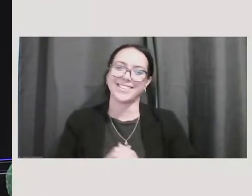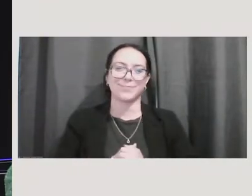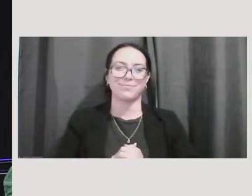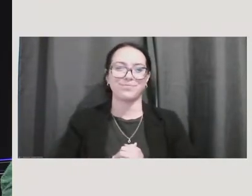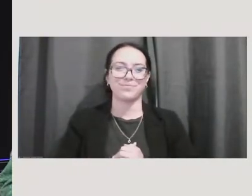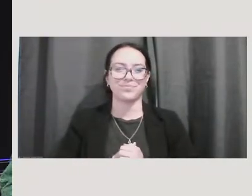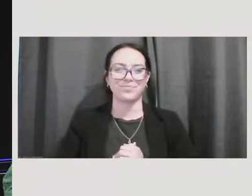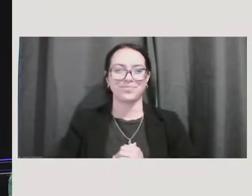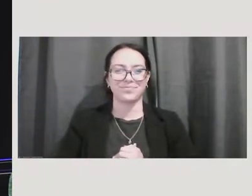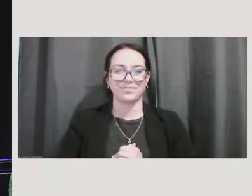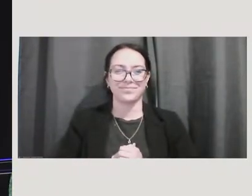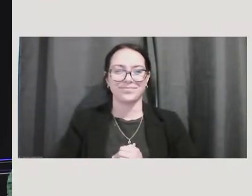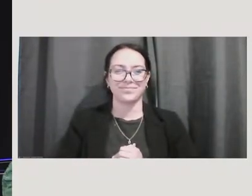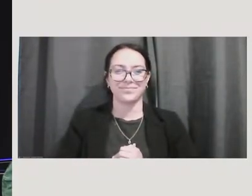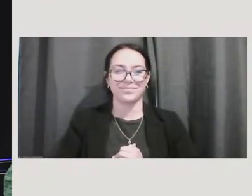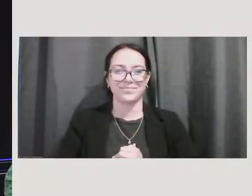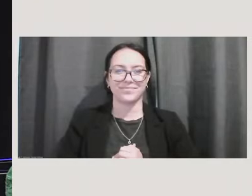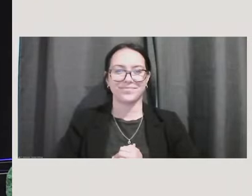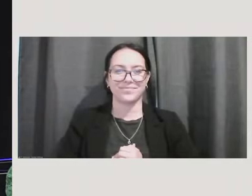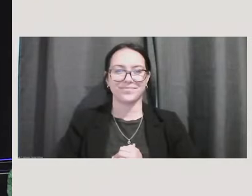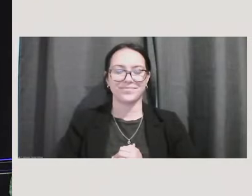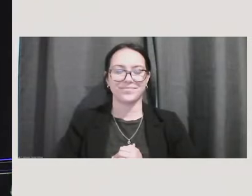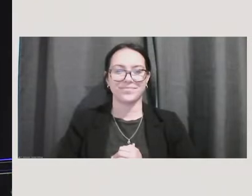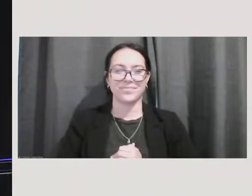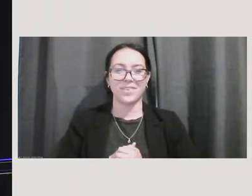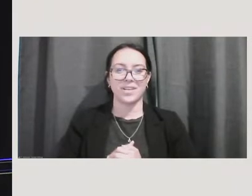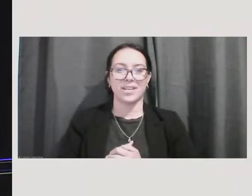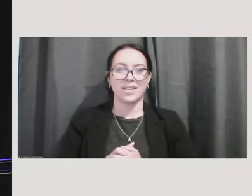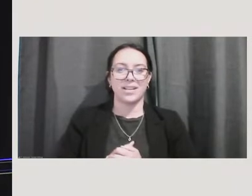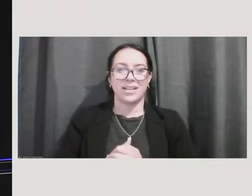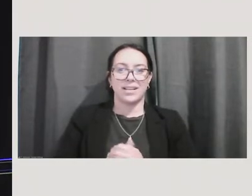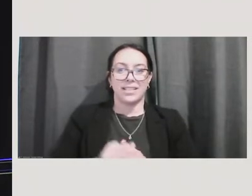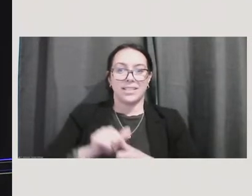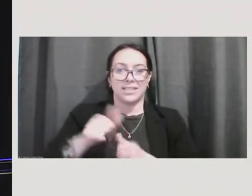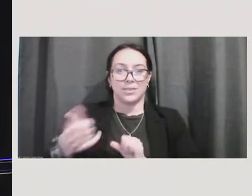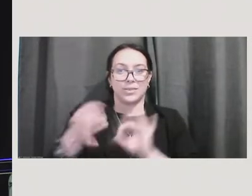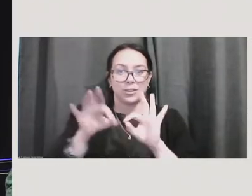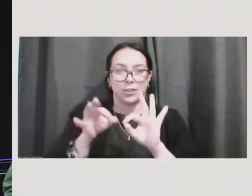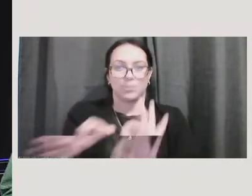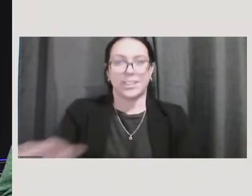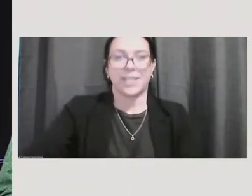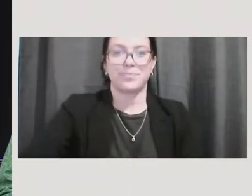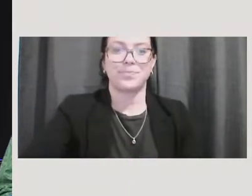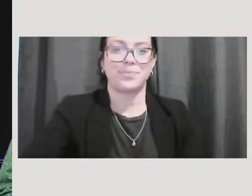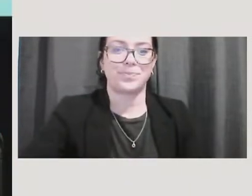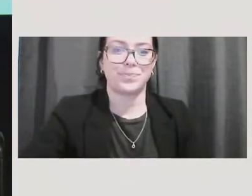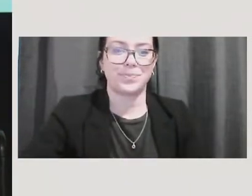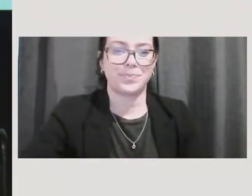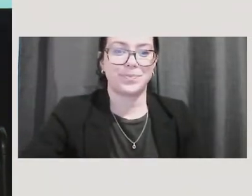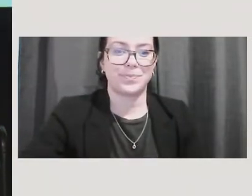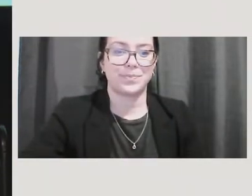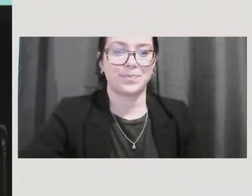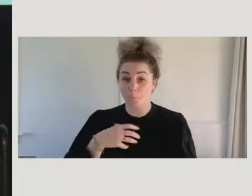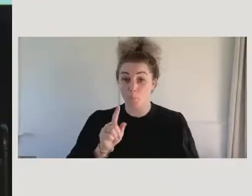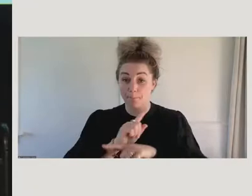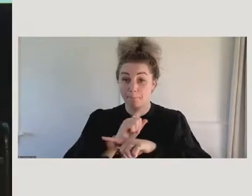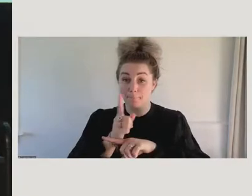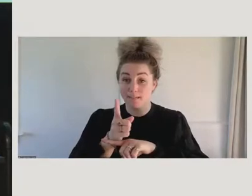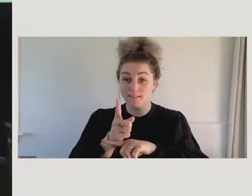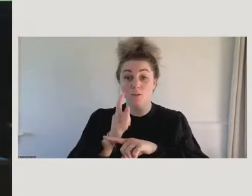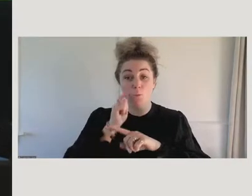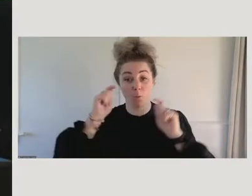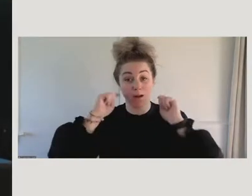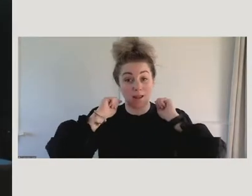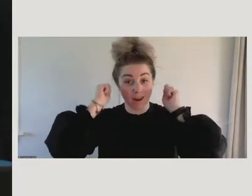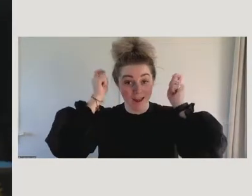thank you everybody so we've got another about 10 more minutes of this panel and then we're just going to give them a beautiful lay and then